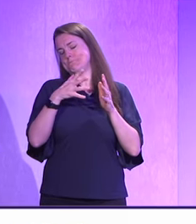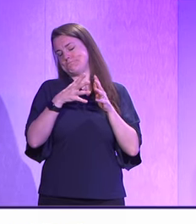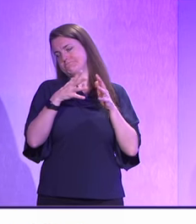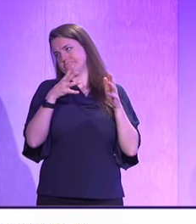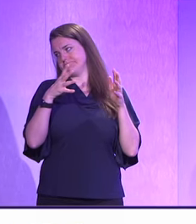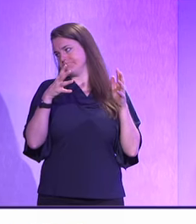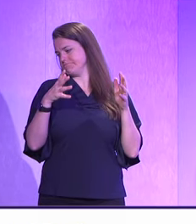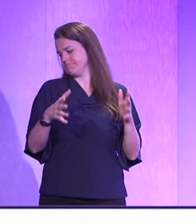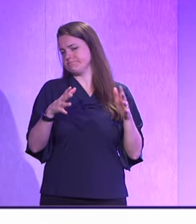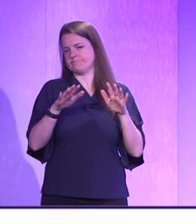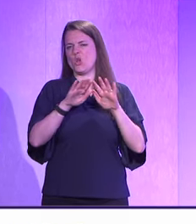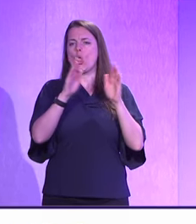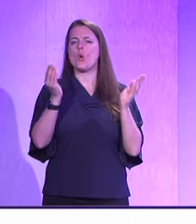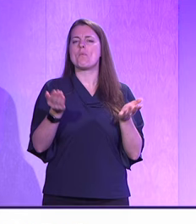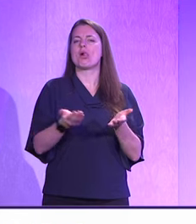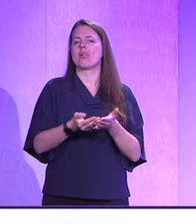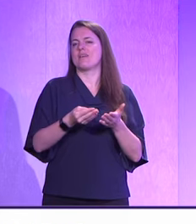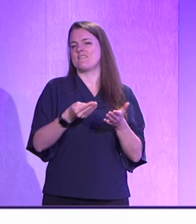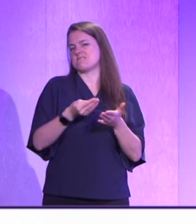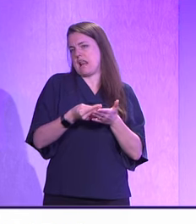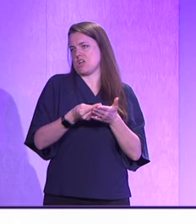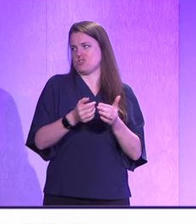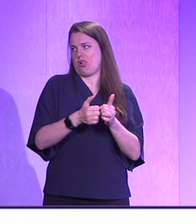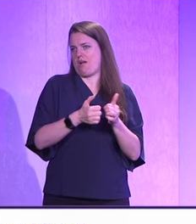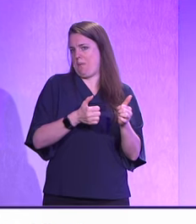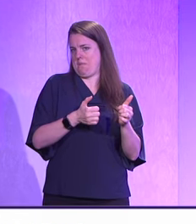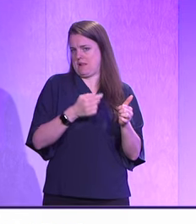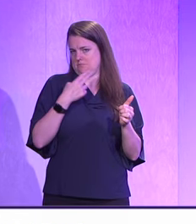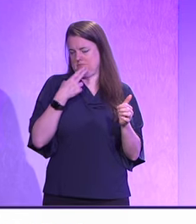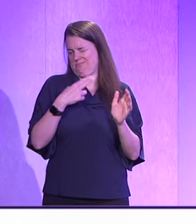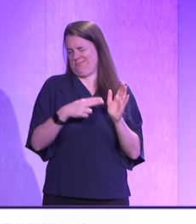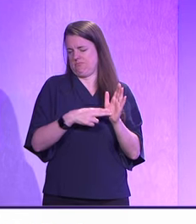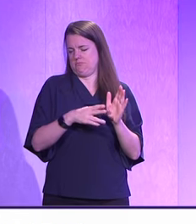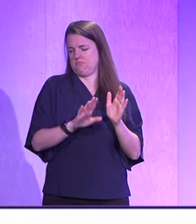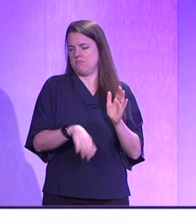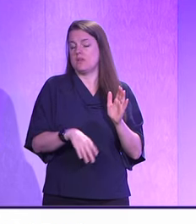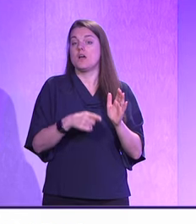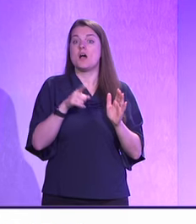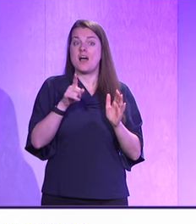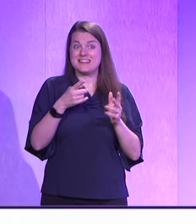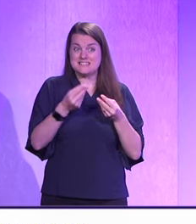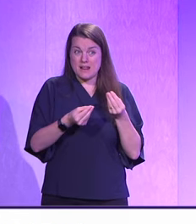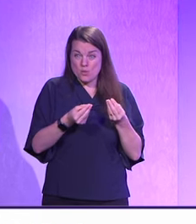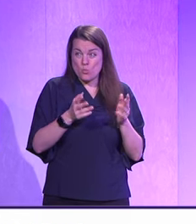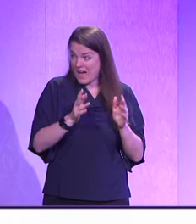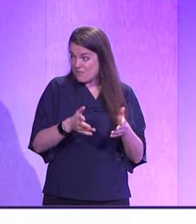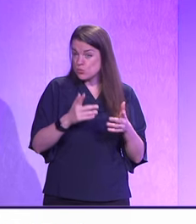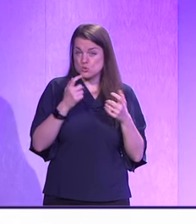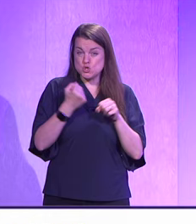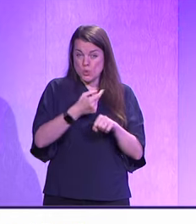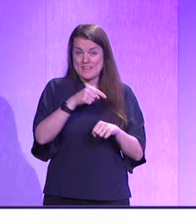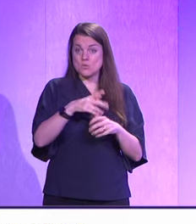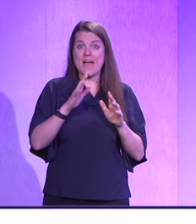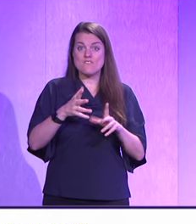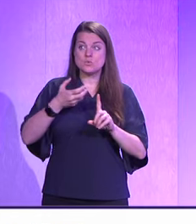big global financial company, and we need to do this stuff. We need to be thinking about how